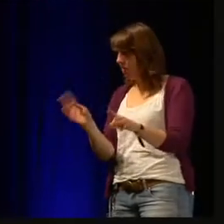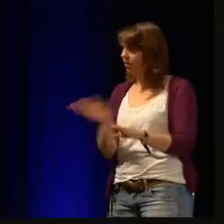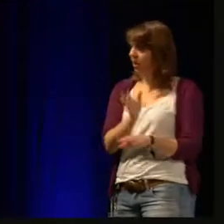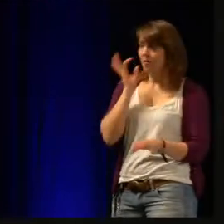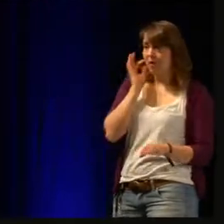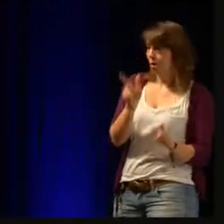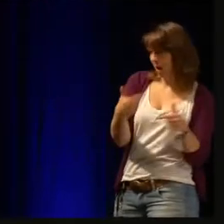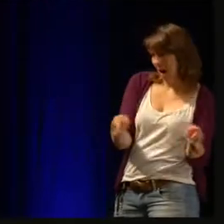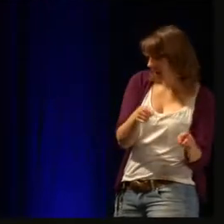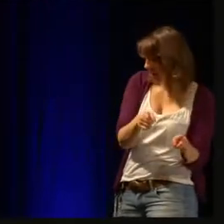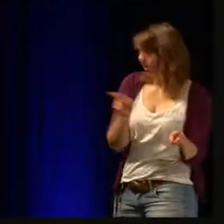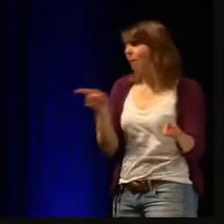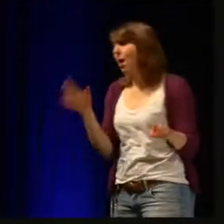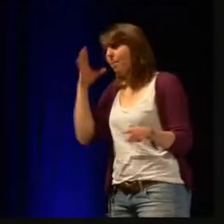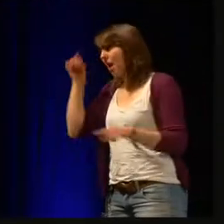And